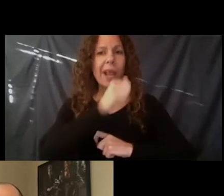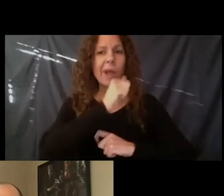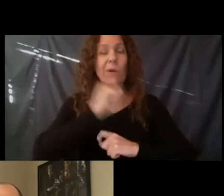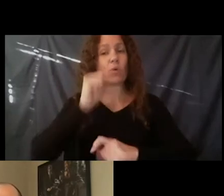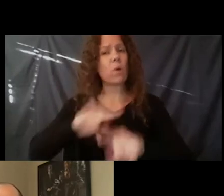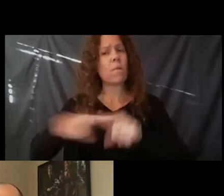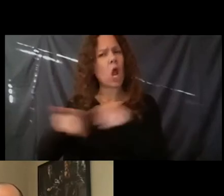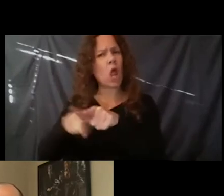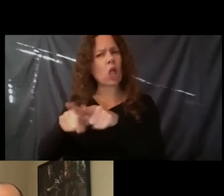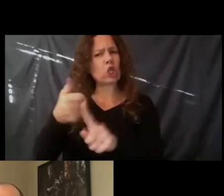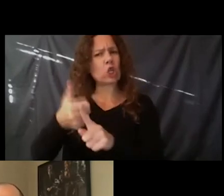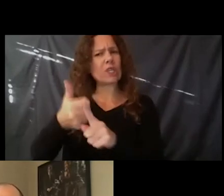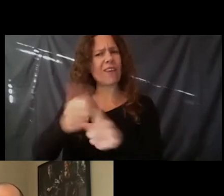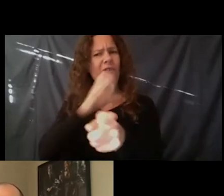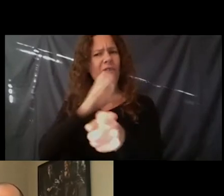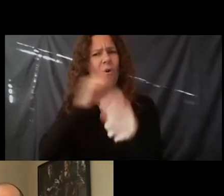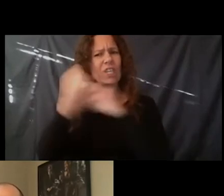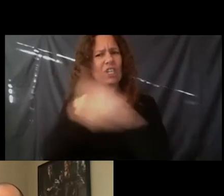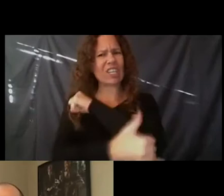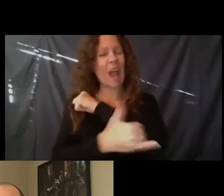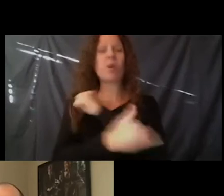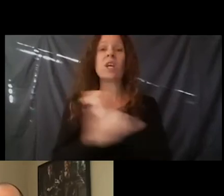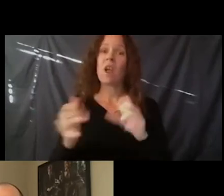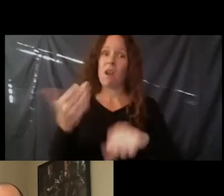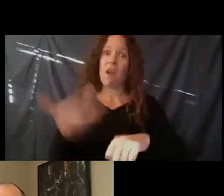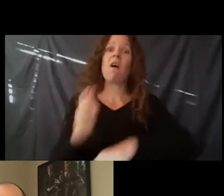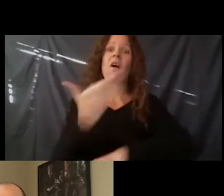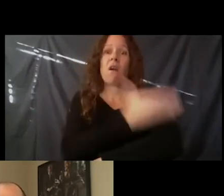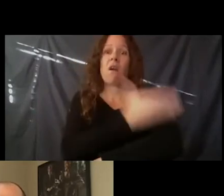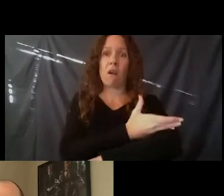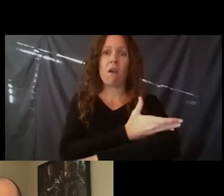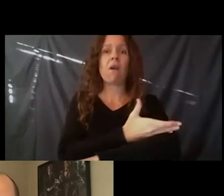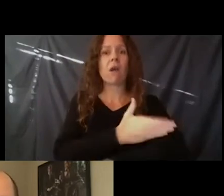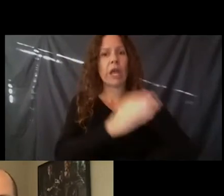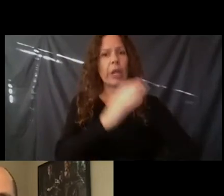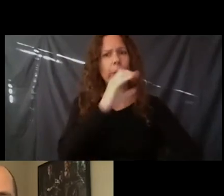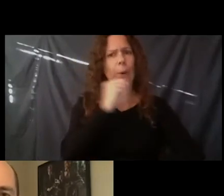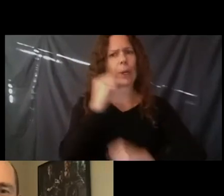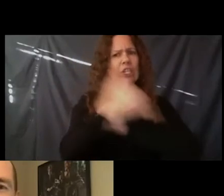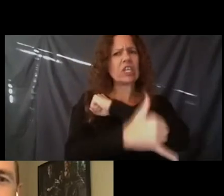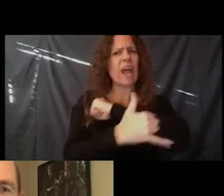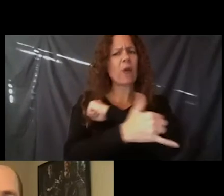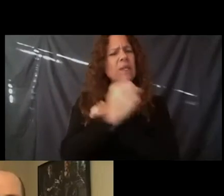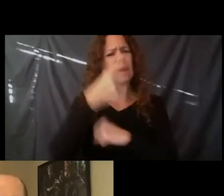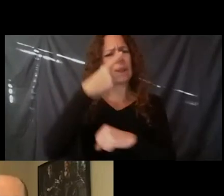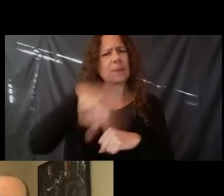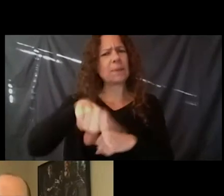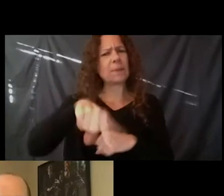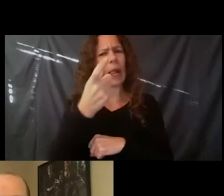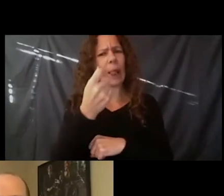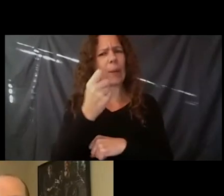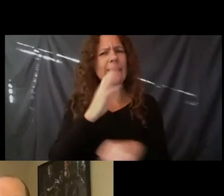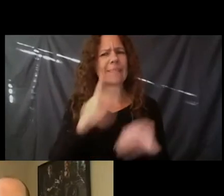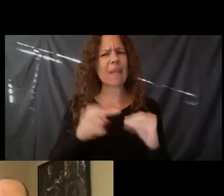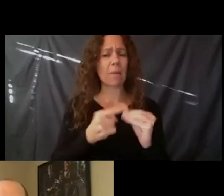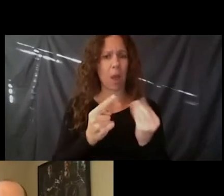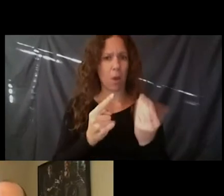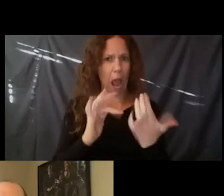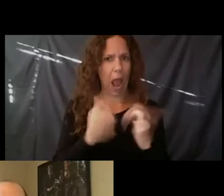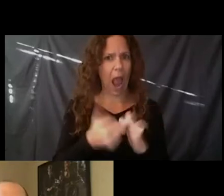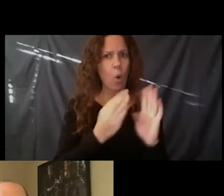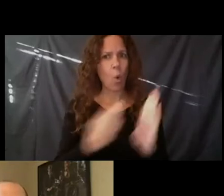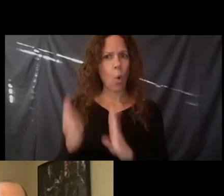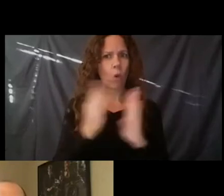and we have made incredible progress in Orange County. Can you say a little bit about the organizing that went into that,